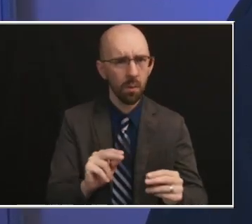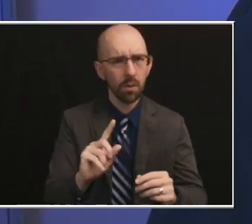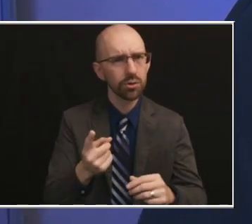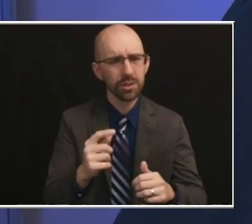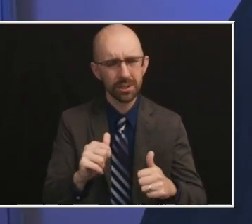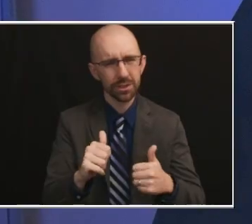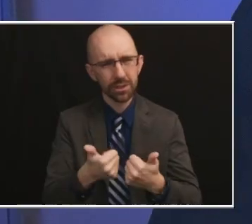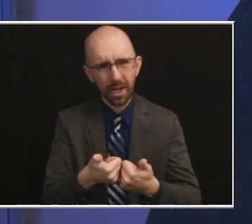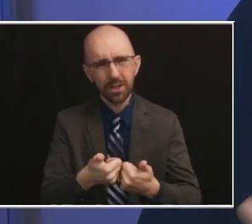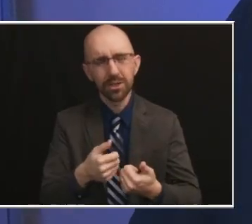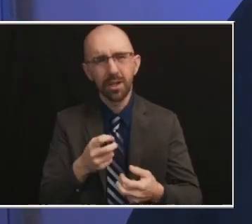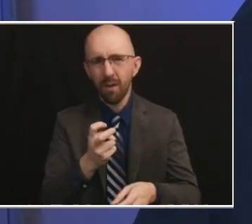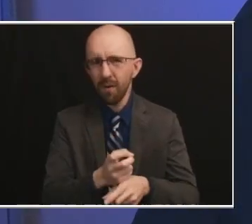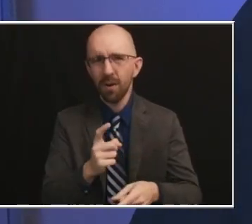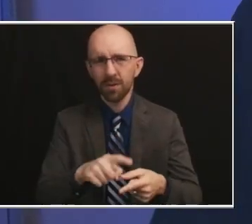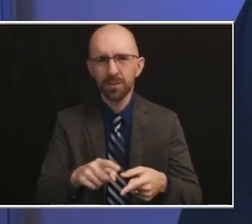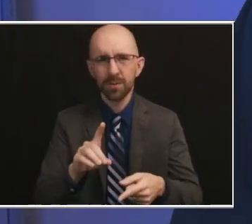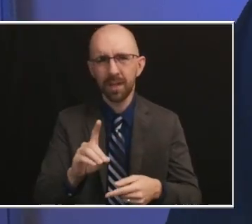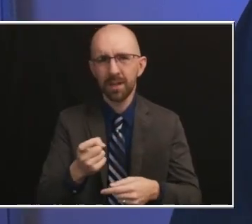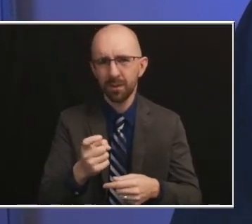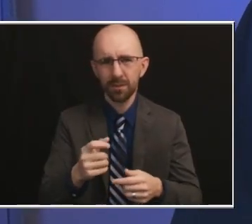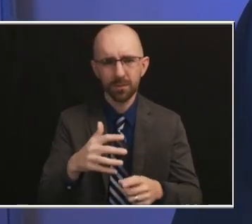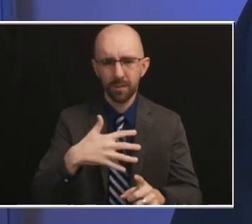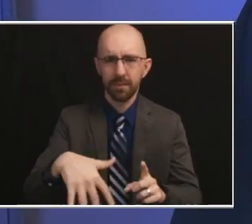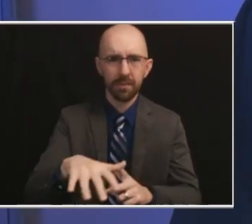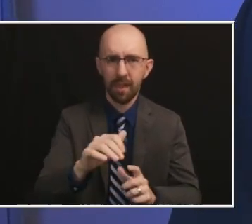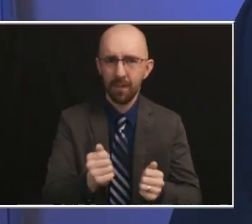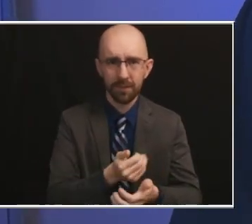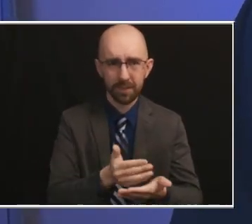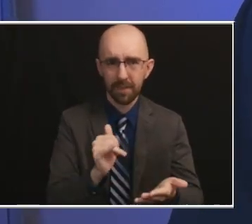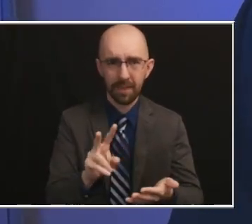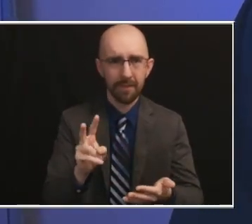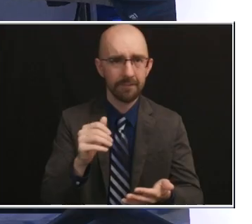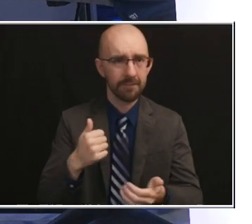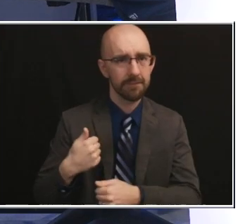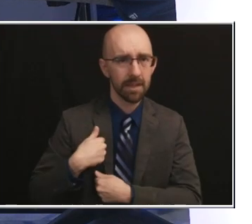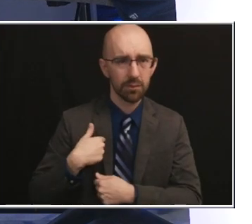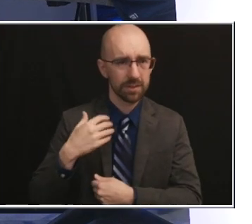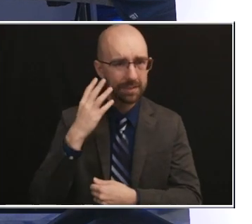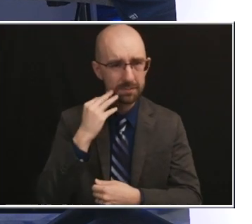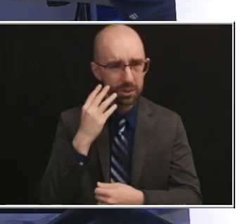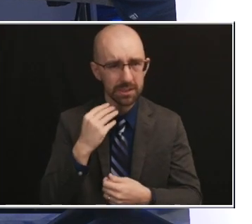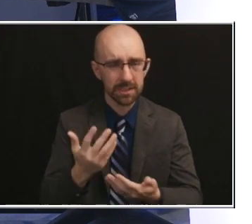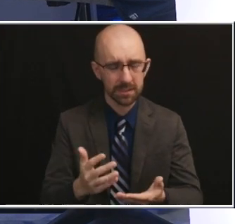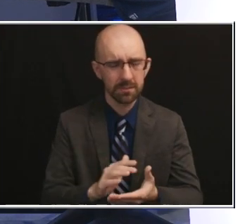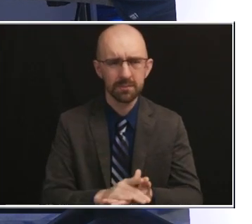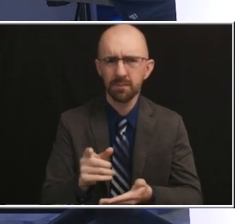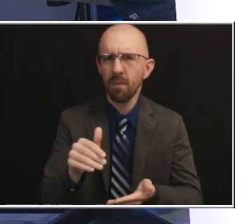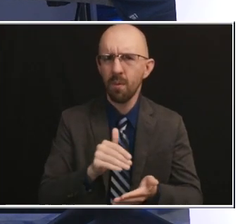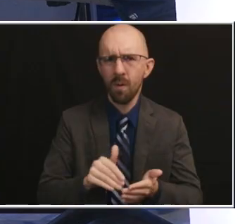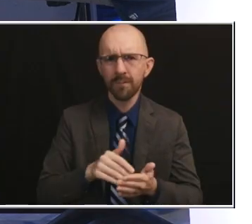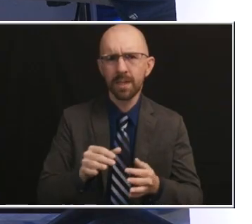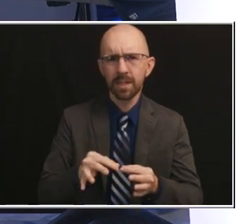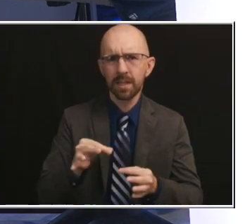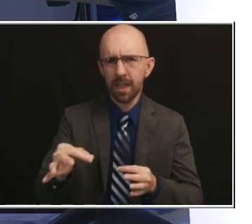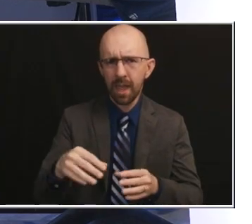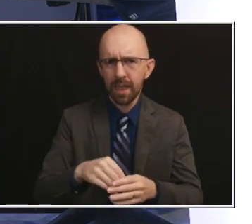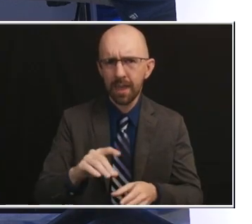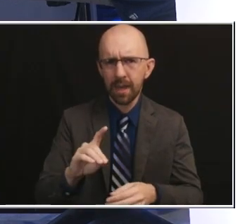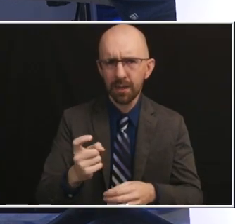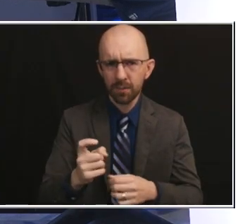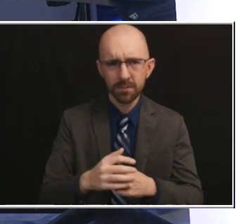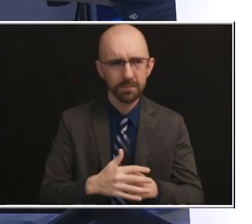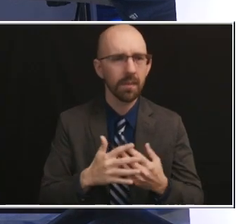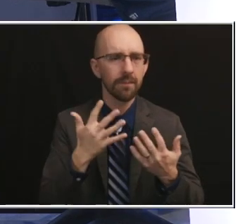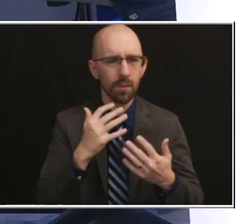diagnosis to make in the setting of everything else that veterans go through. Sure. Is there often a delay in diagnosis? Unfortunately, yeah, for